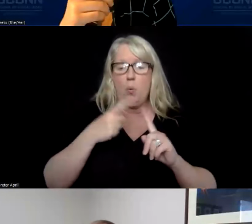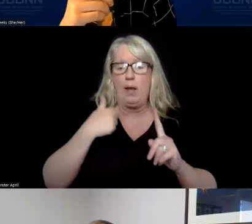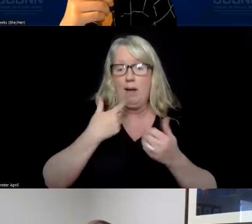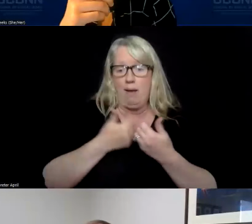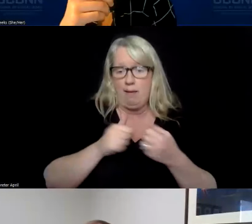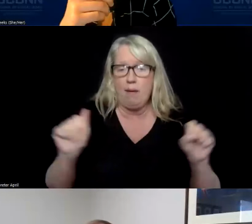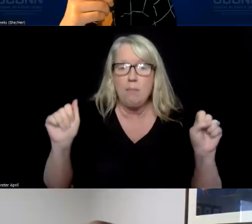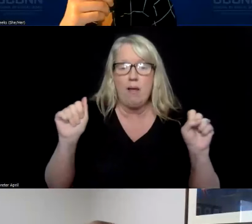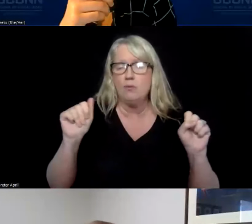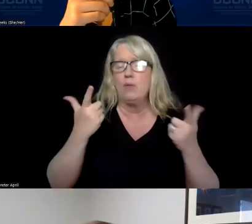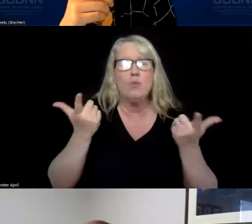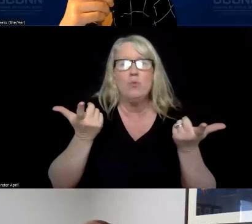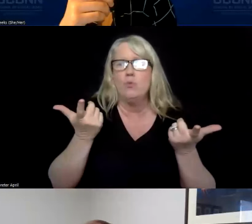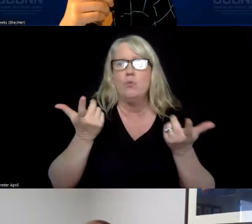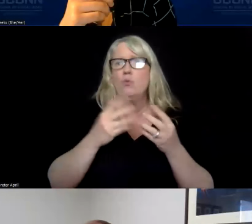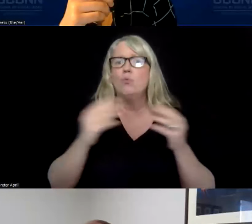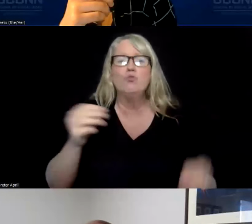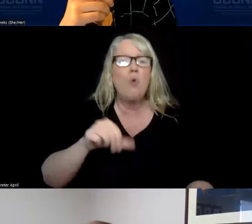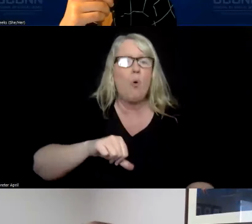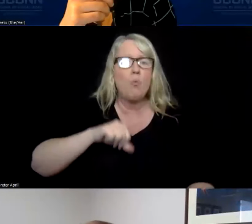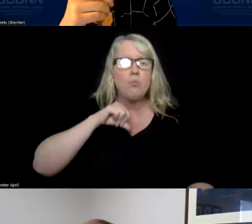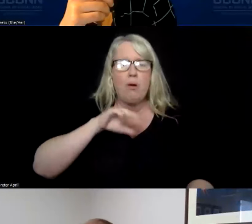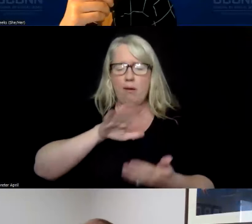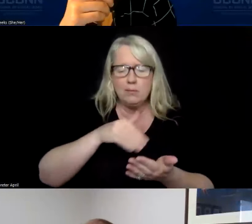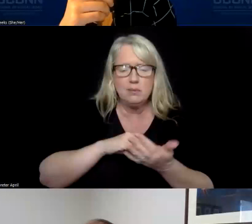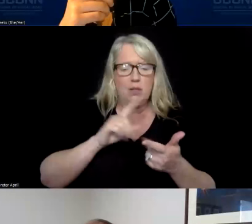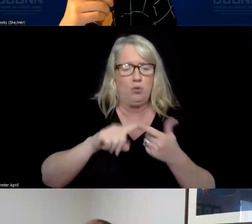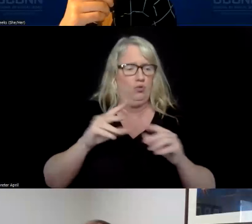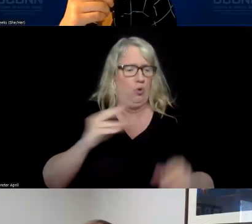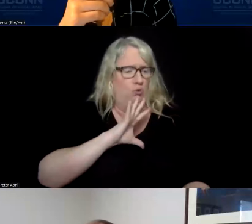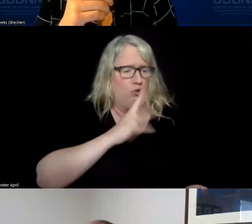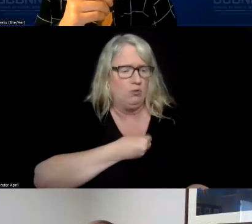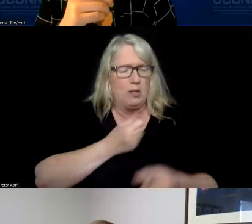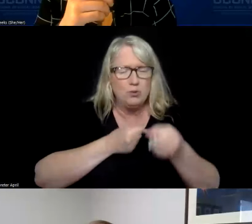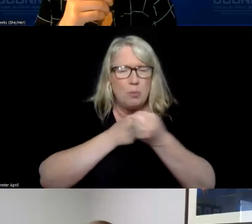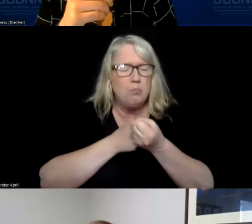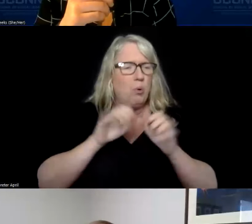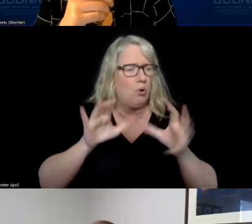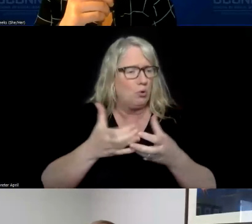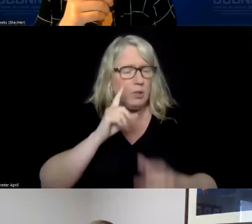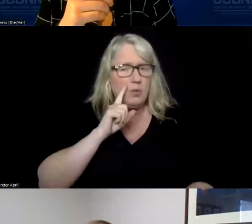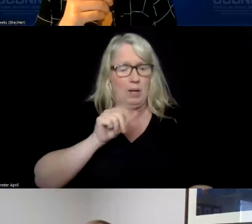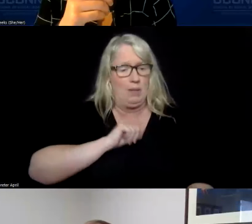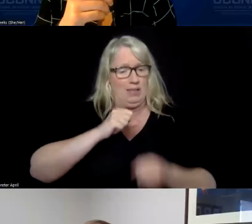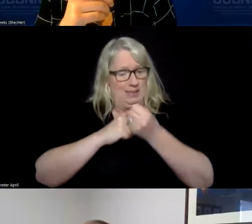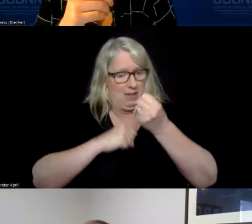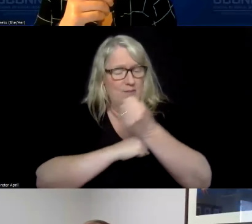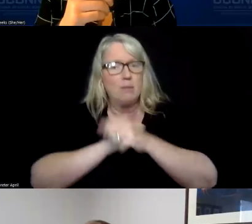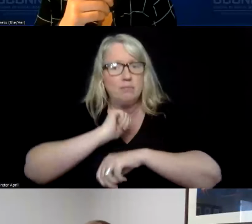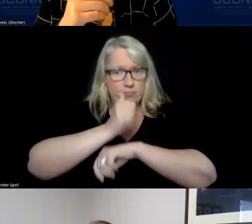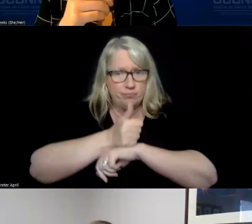no pride centers. There were no transgender support groups. I actually am the founder of both of those